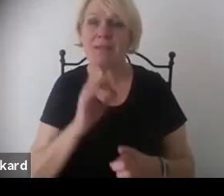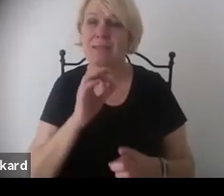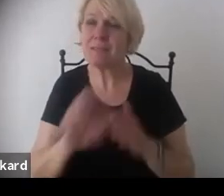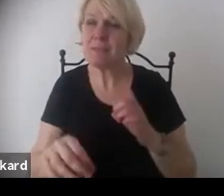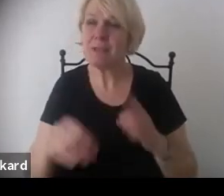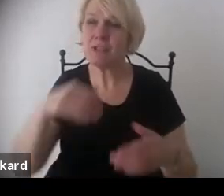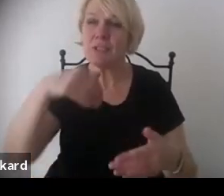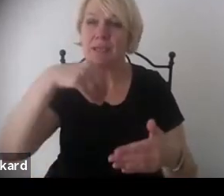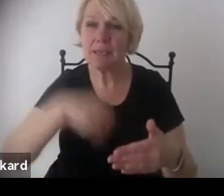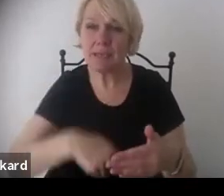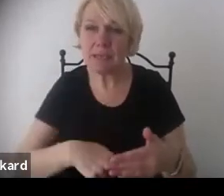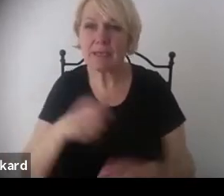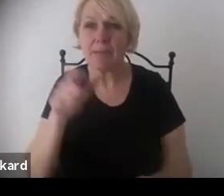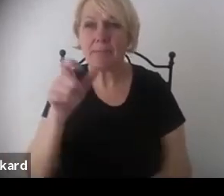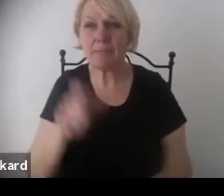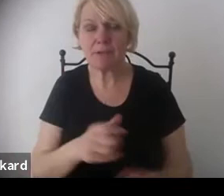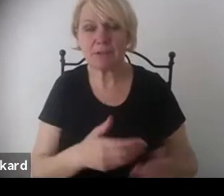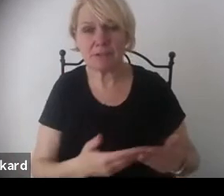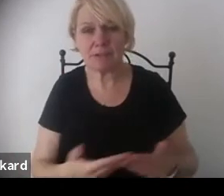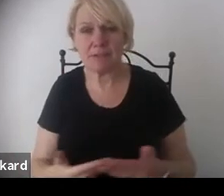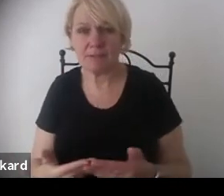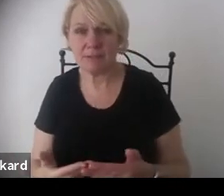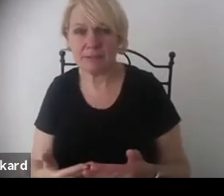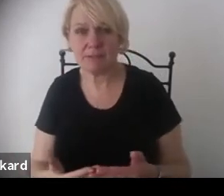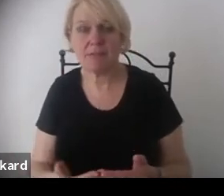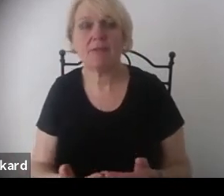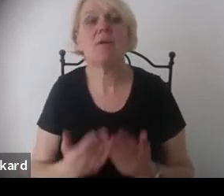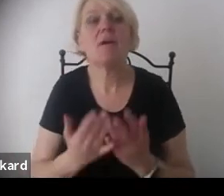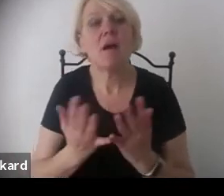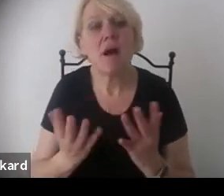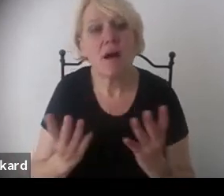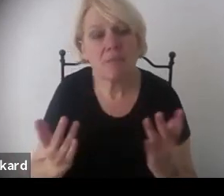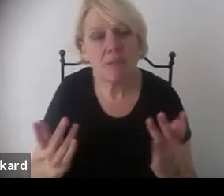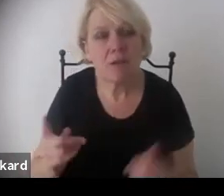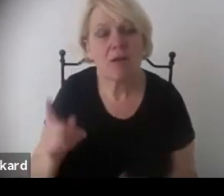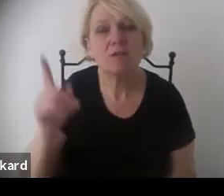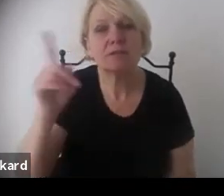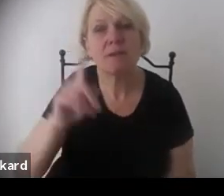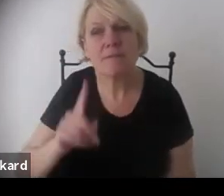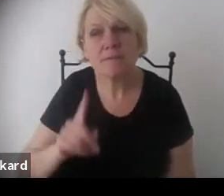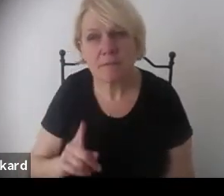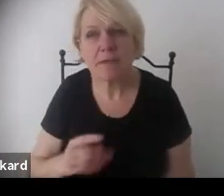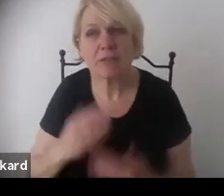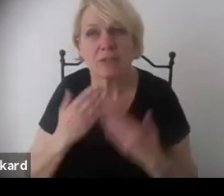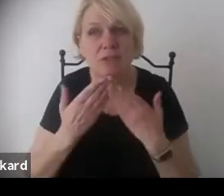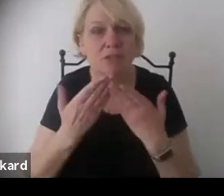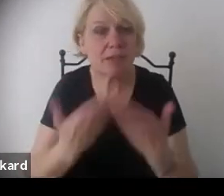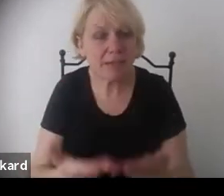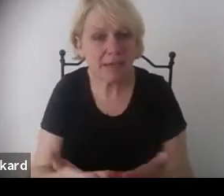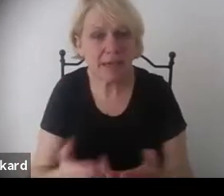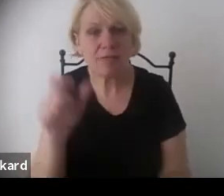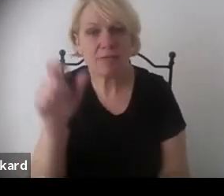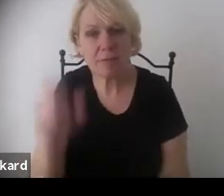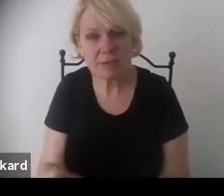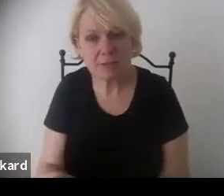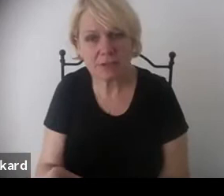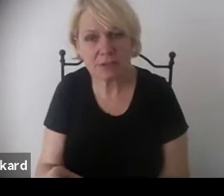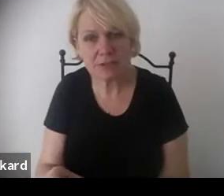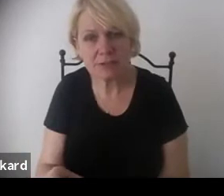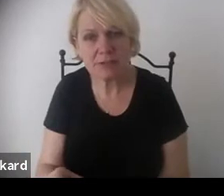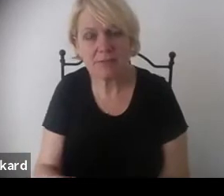services. We have a lot of information cascaded to our patients in the form of anything